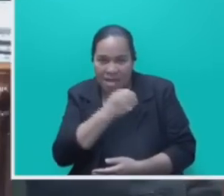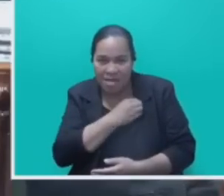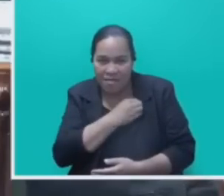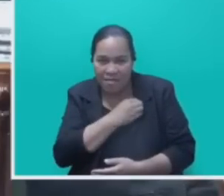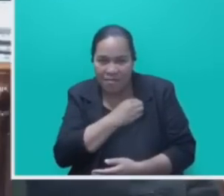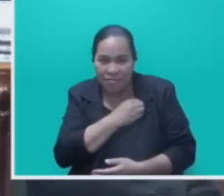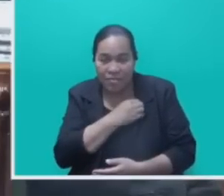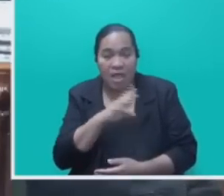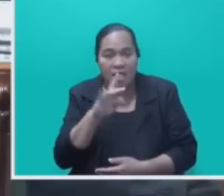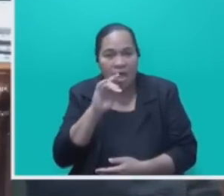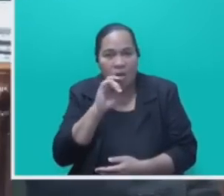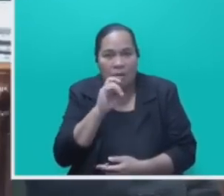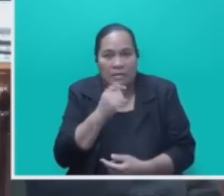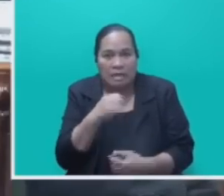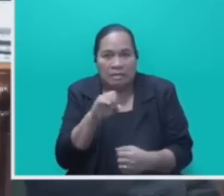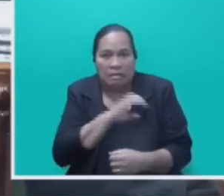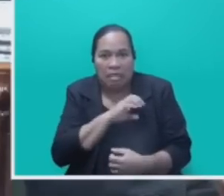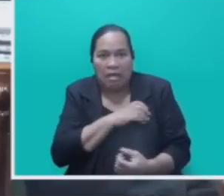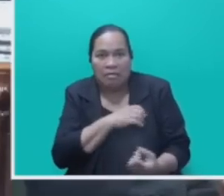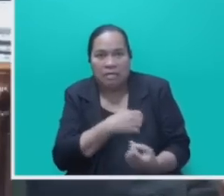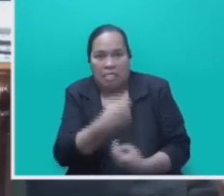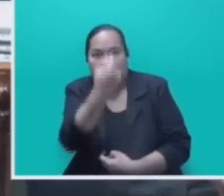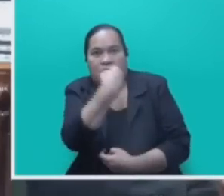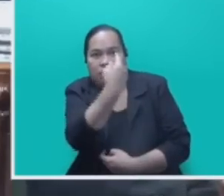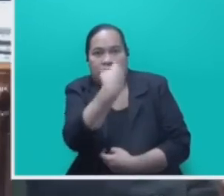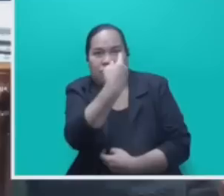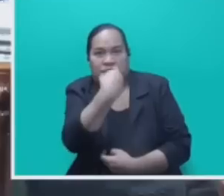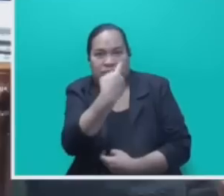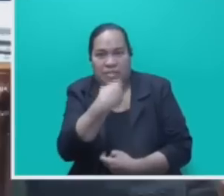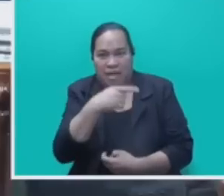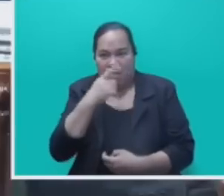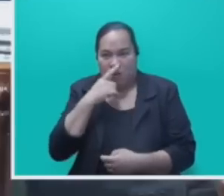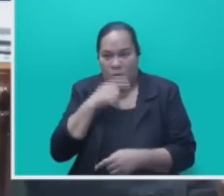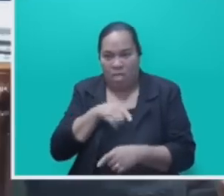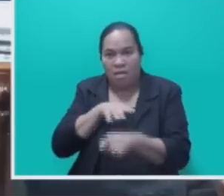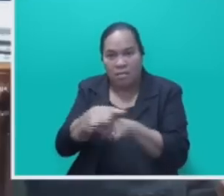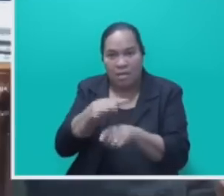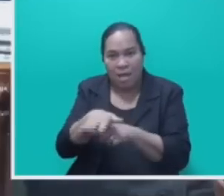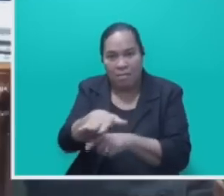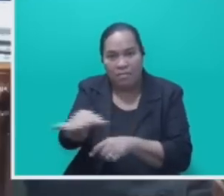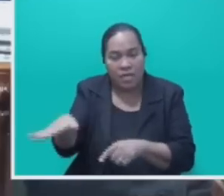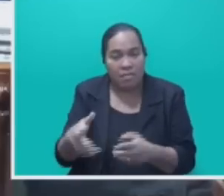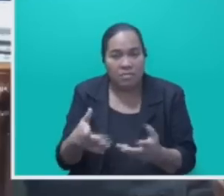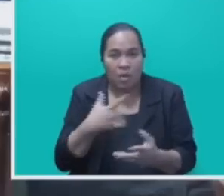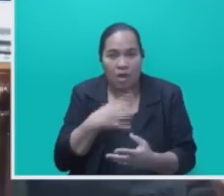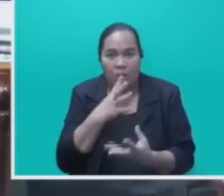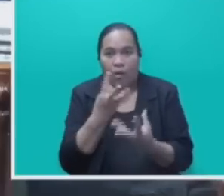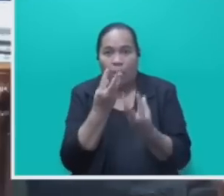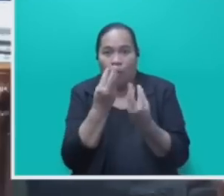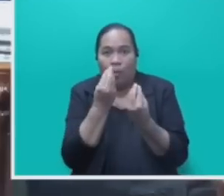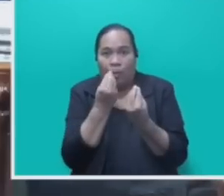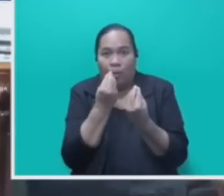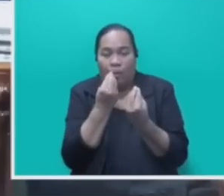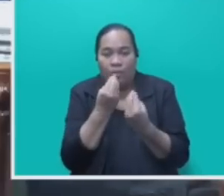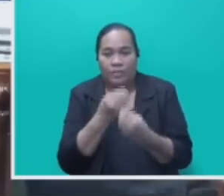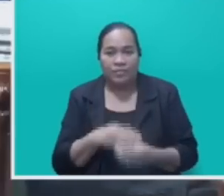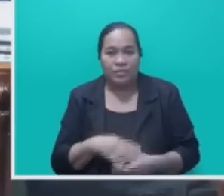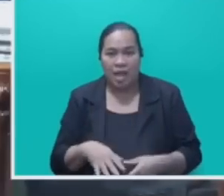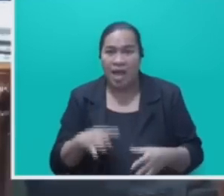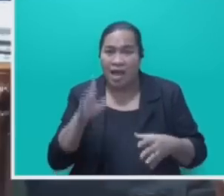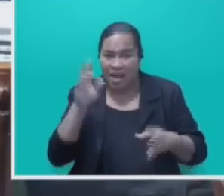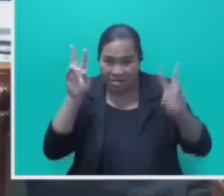they will be subjected to unjustified and illegal accusations. Freedom of expression is under